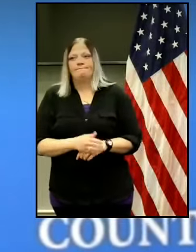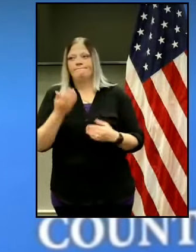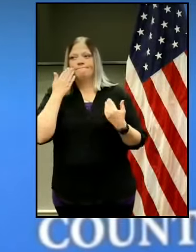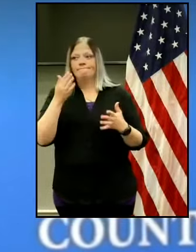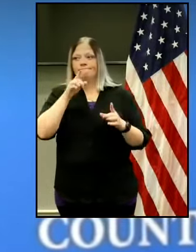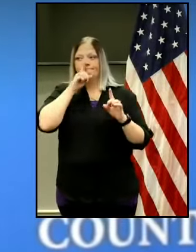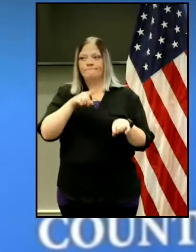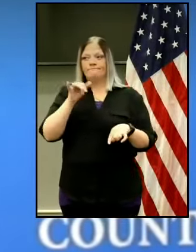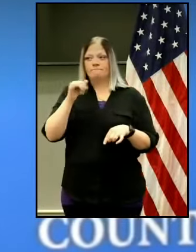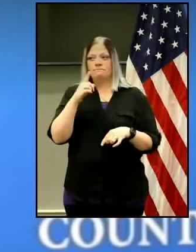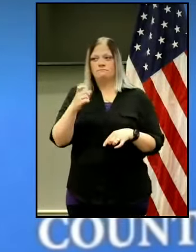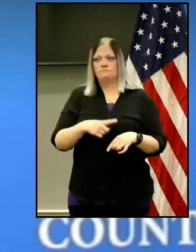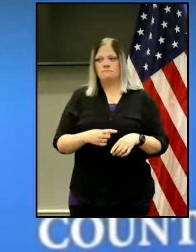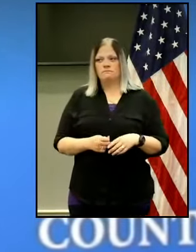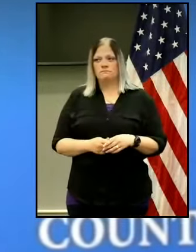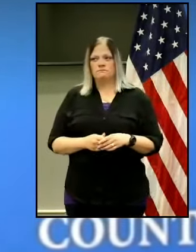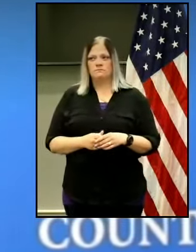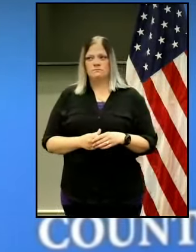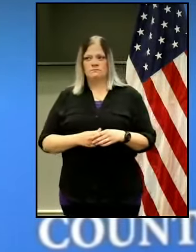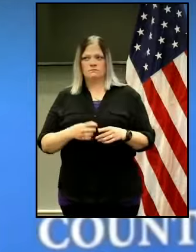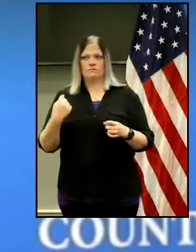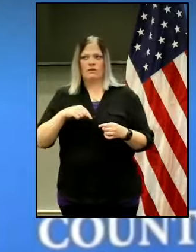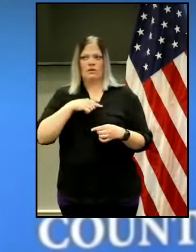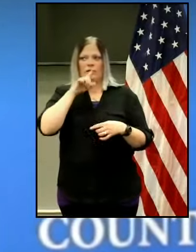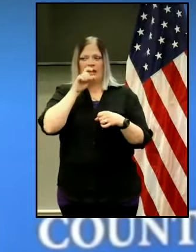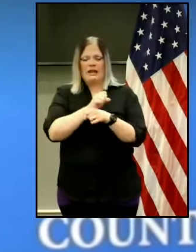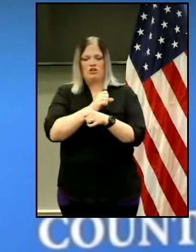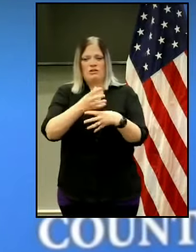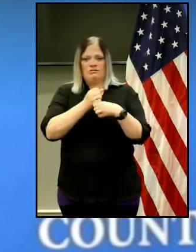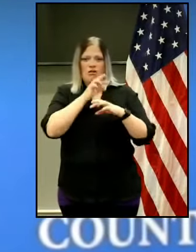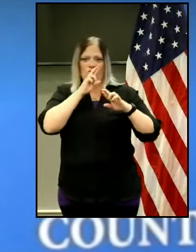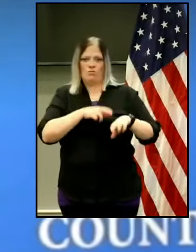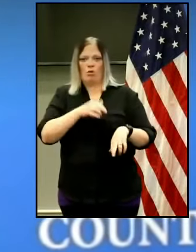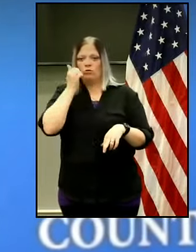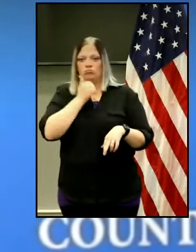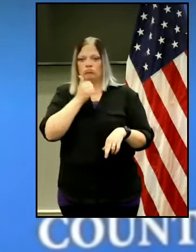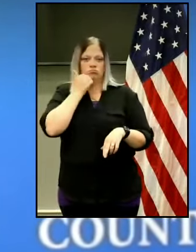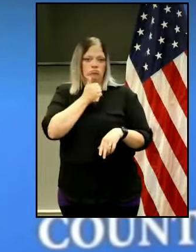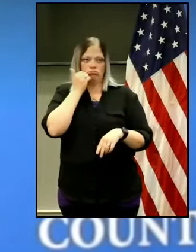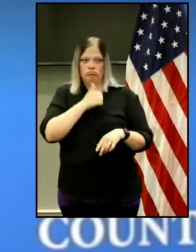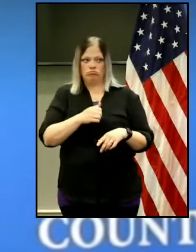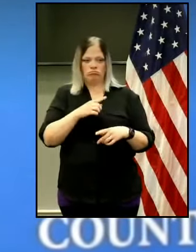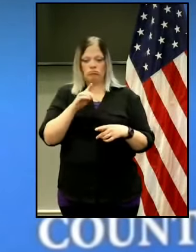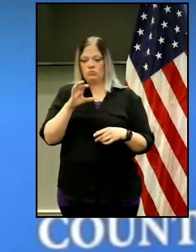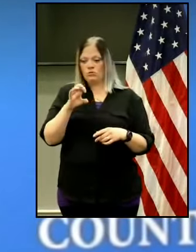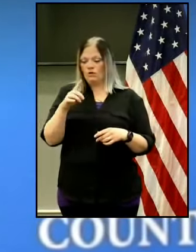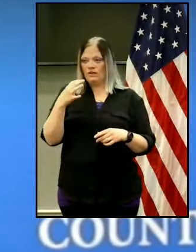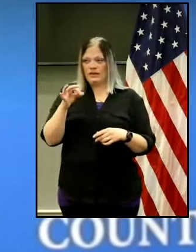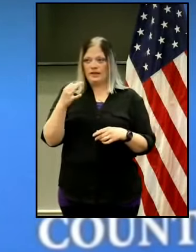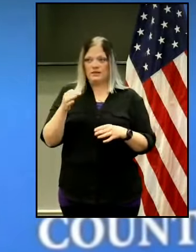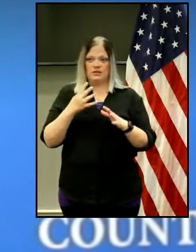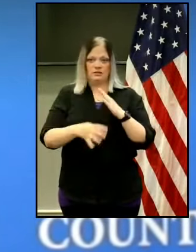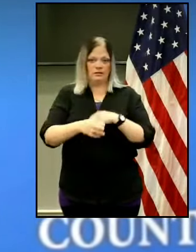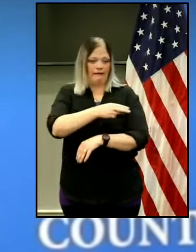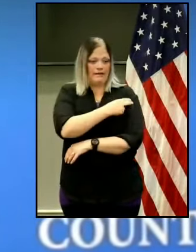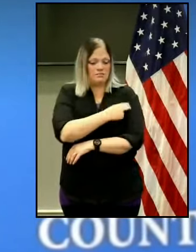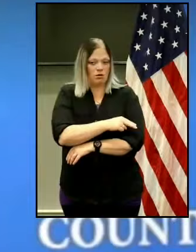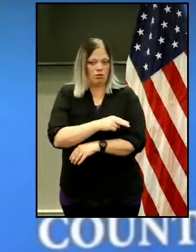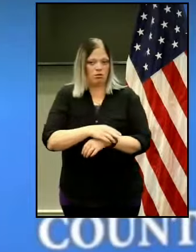to that question. We actually get reports on a daily basis of COVID-19